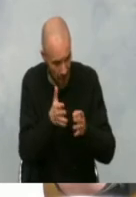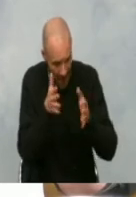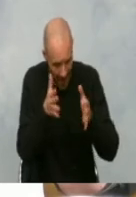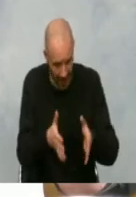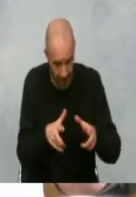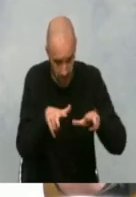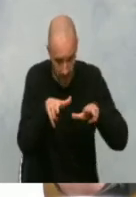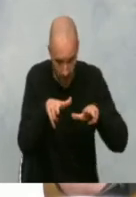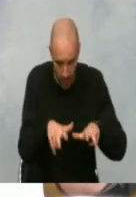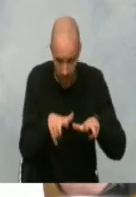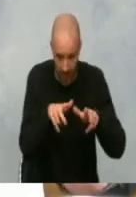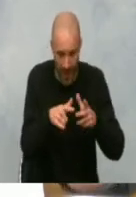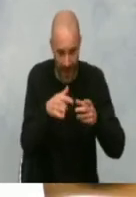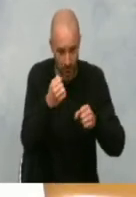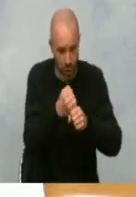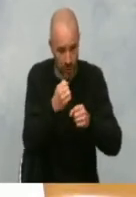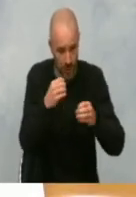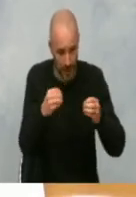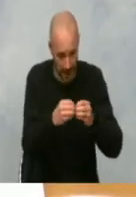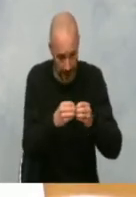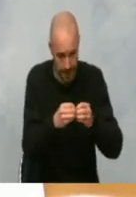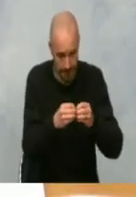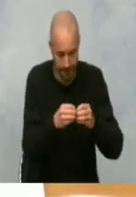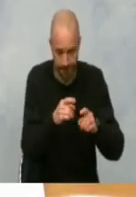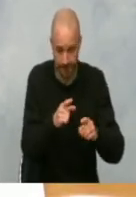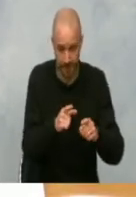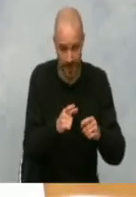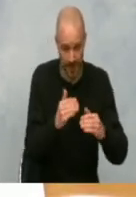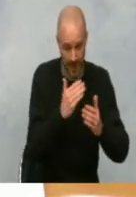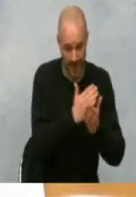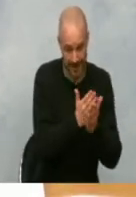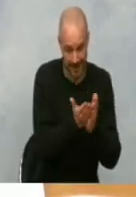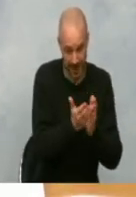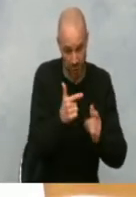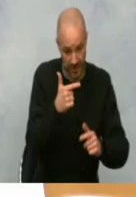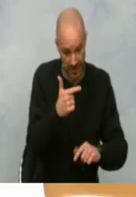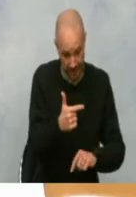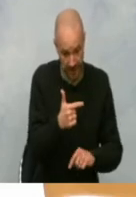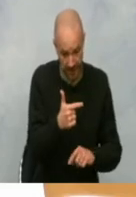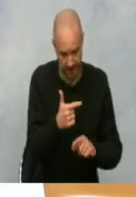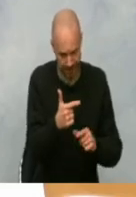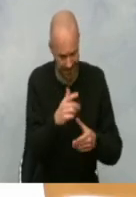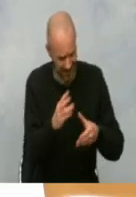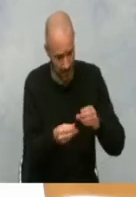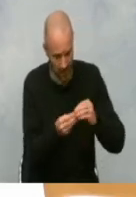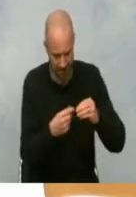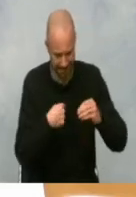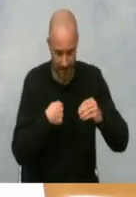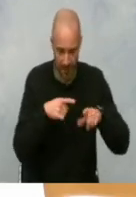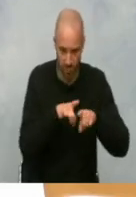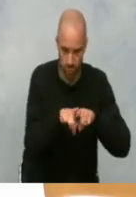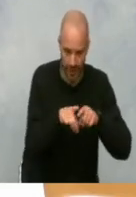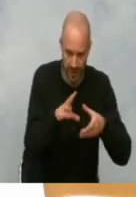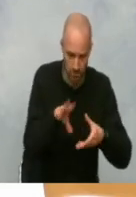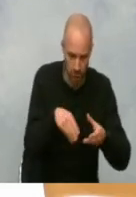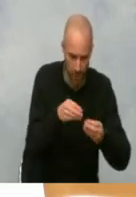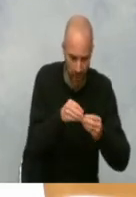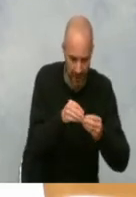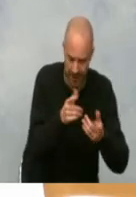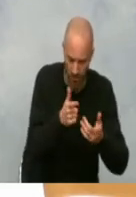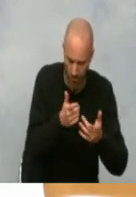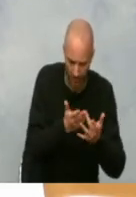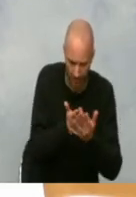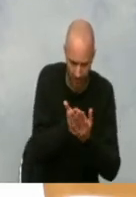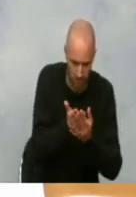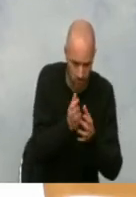the IJB. The Section 7 gives a summary, right? And I've tried to summarise as I've gone through, so I'll not go through this again in a whole